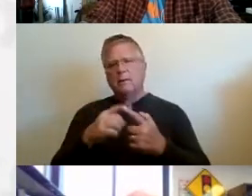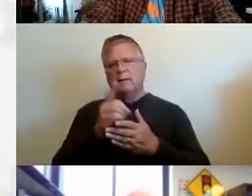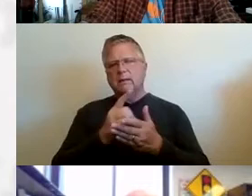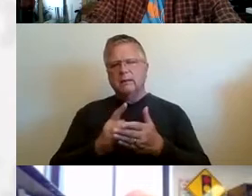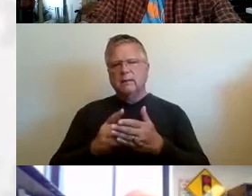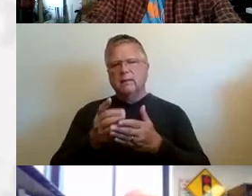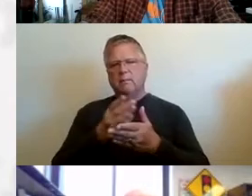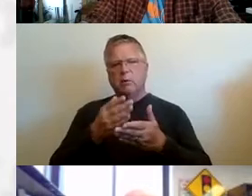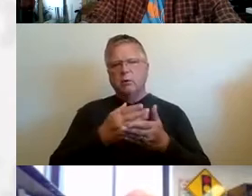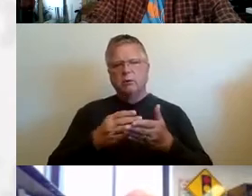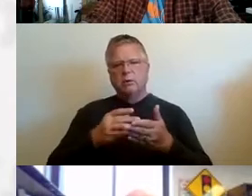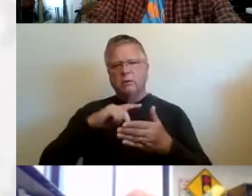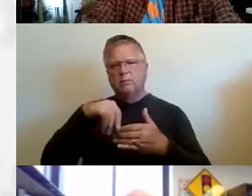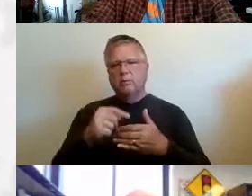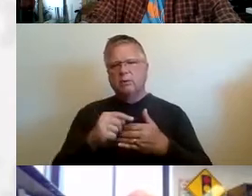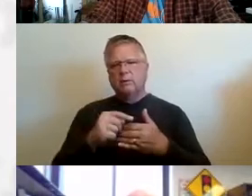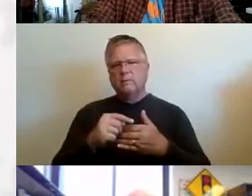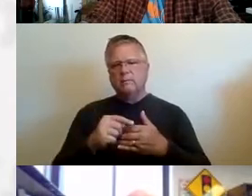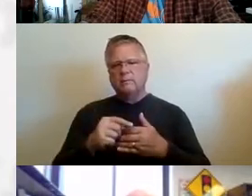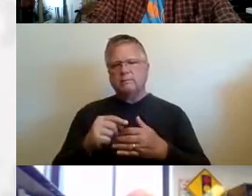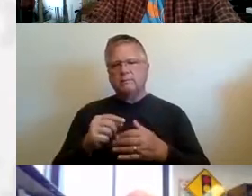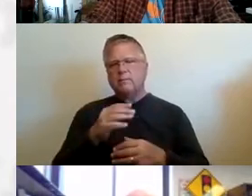projects through this phase for about the next hour.